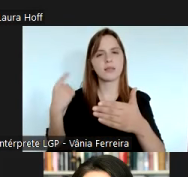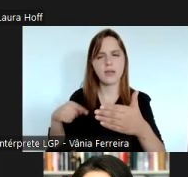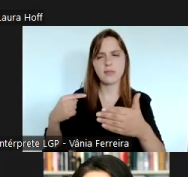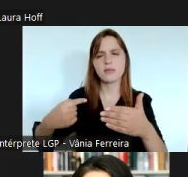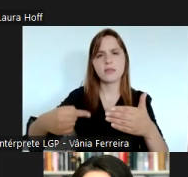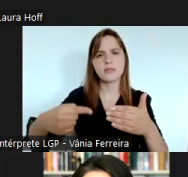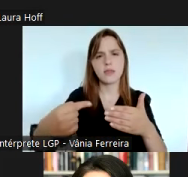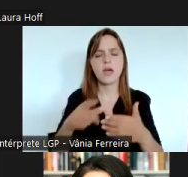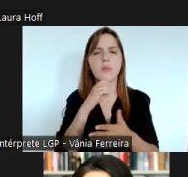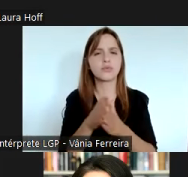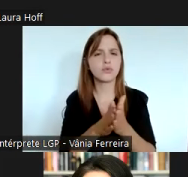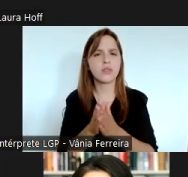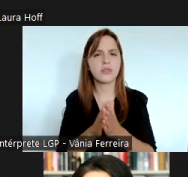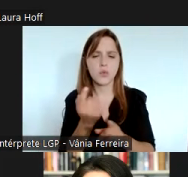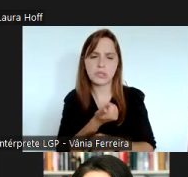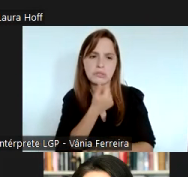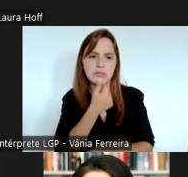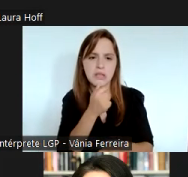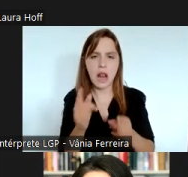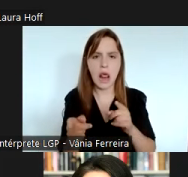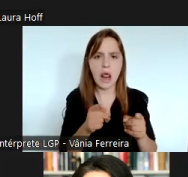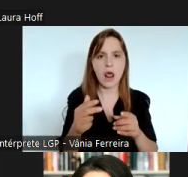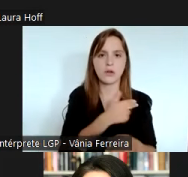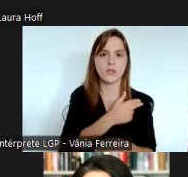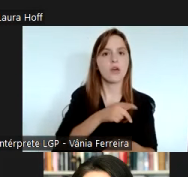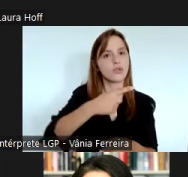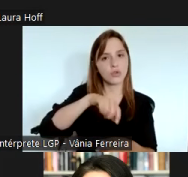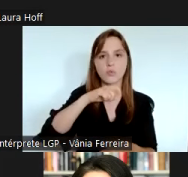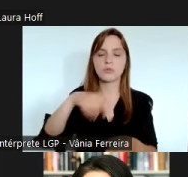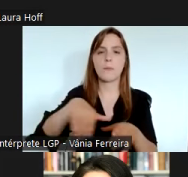lot of decision making in the university, both in classes and